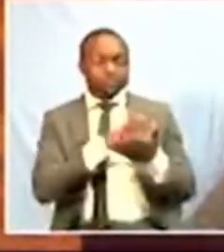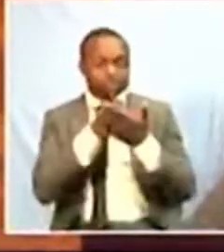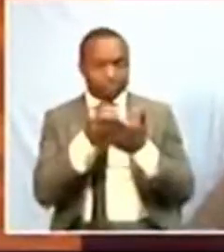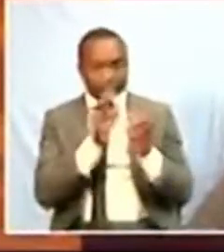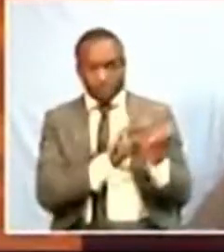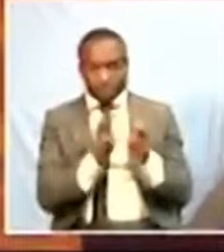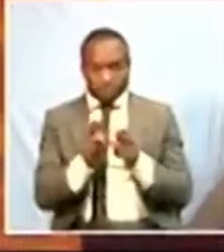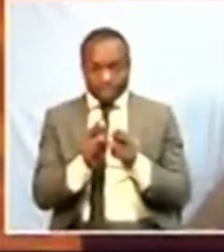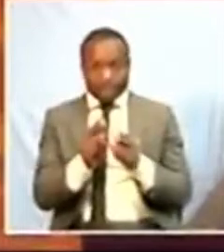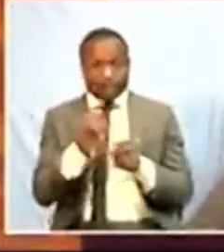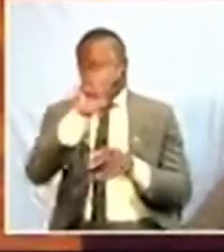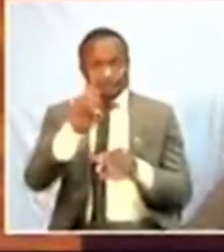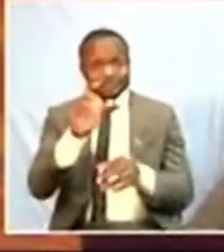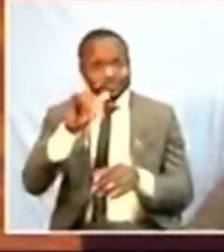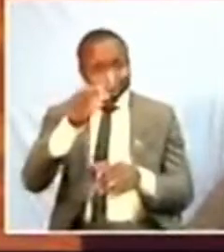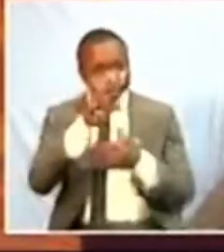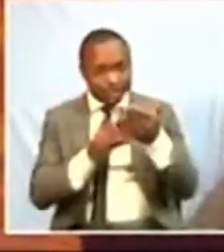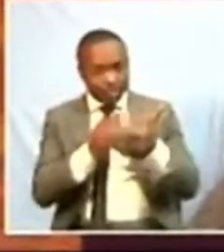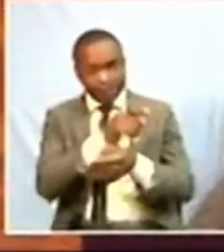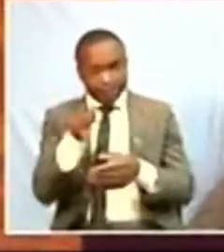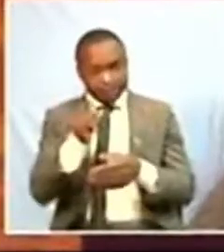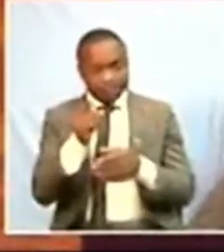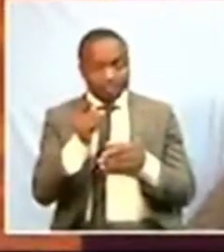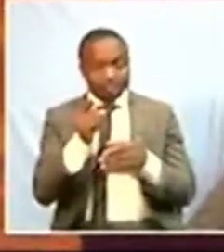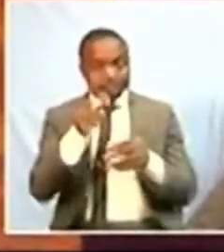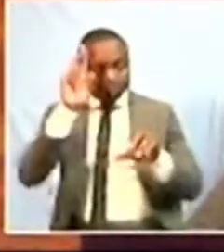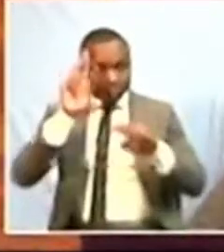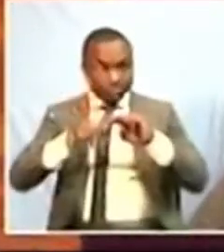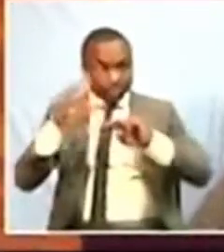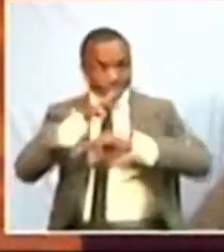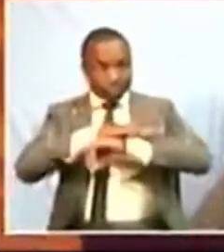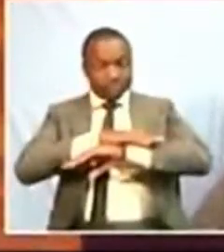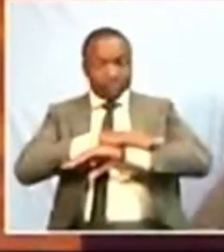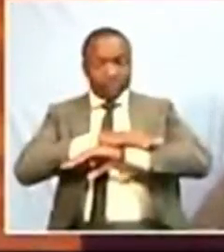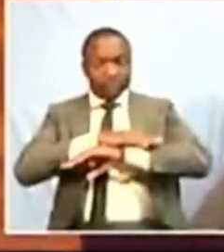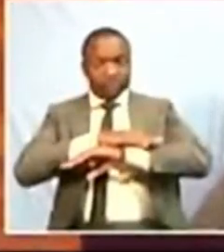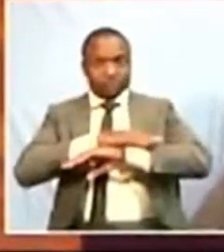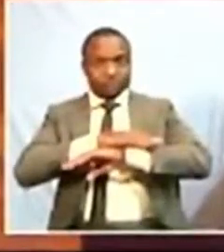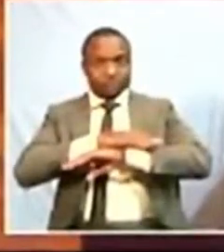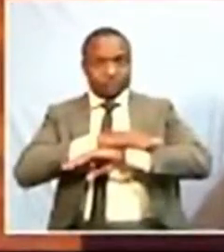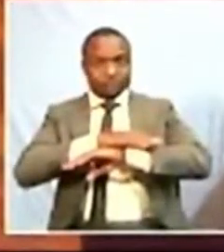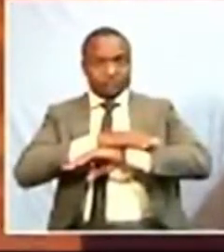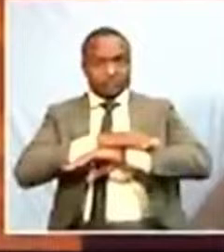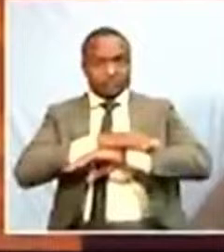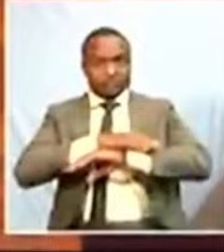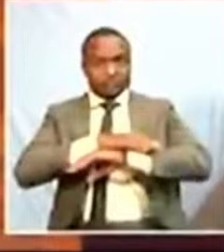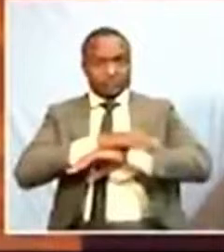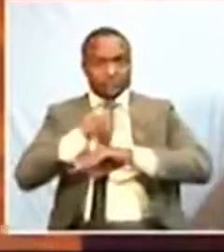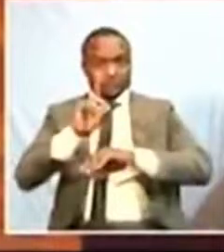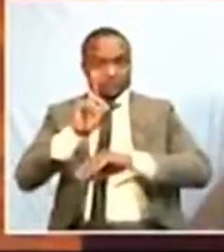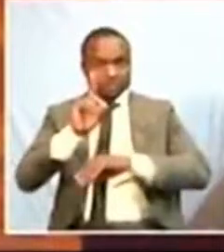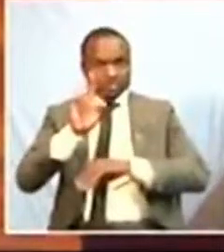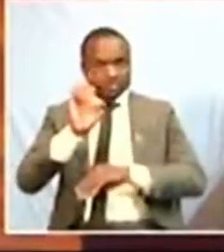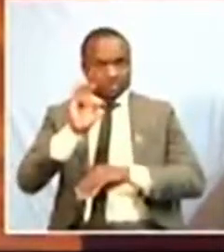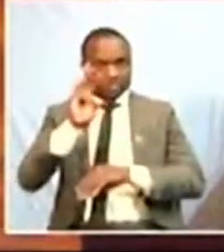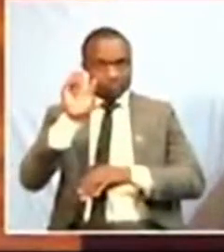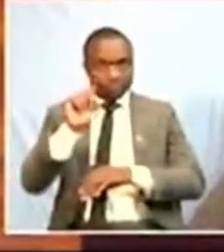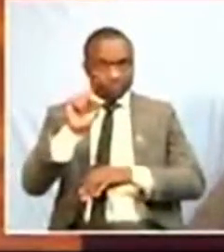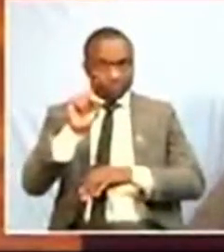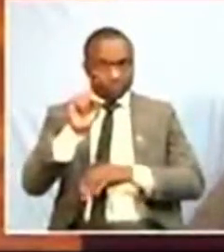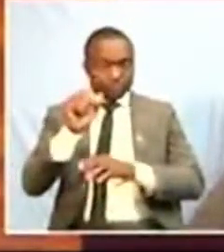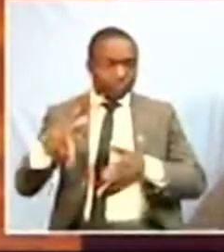that question, yes, some of those desks that Debs is actually assembling at Kitwe Boys is actually